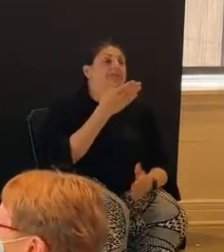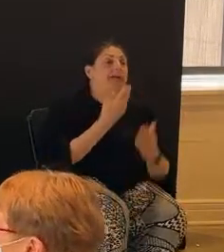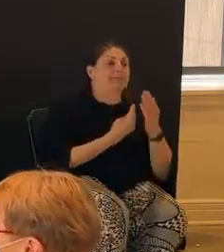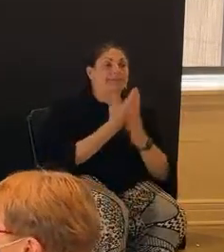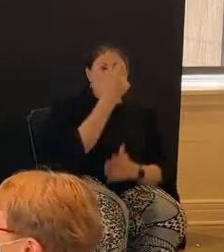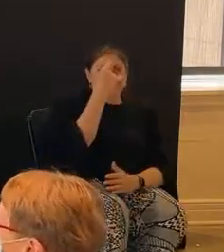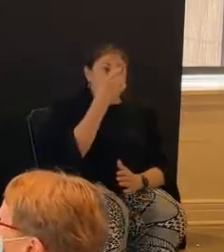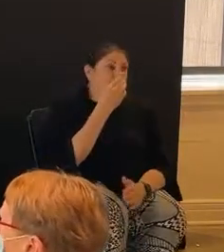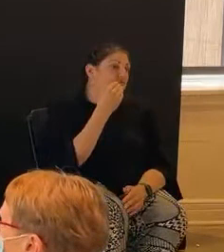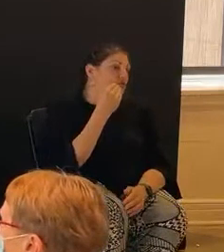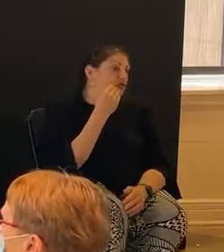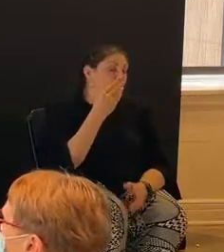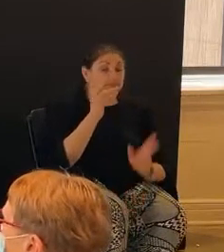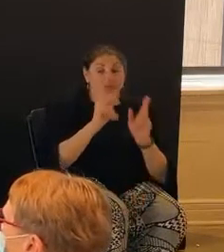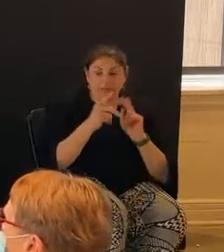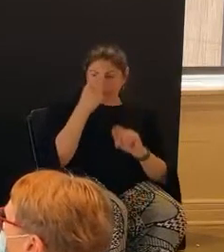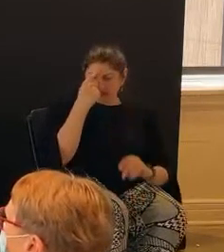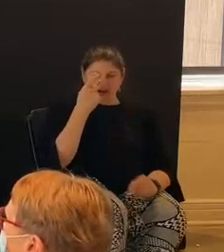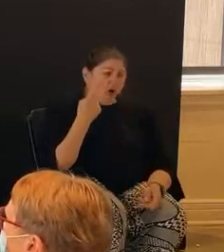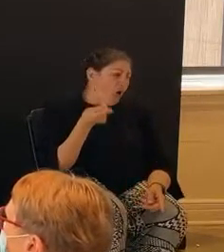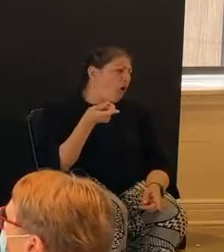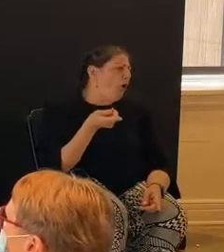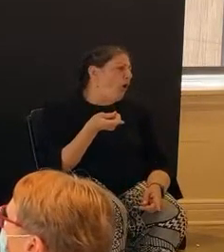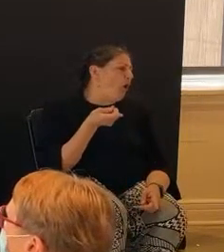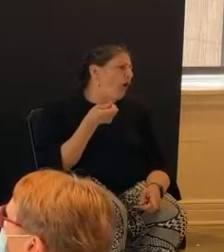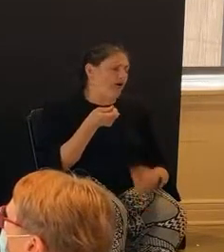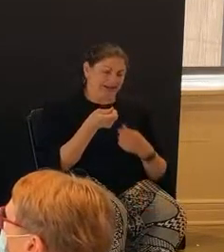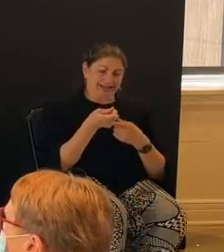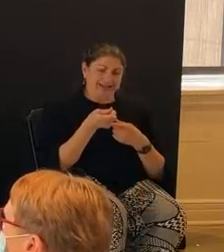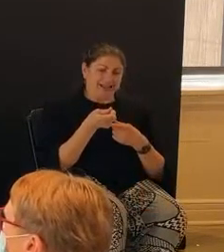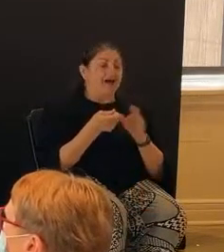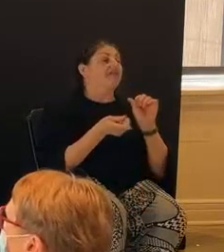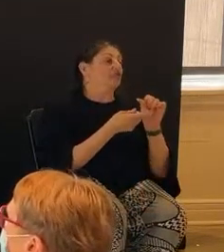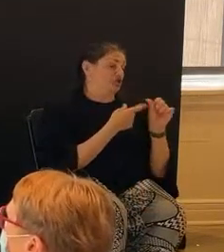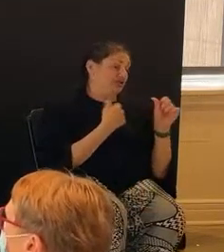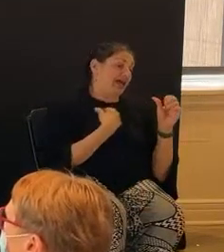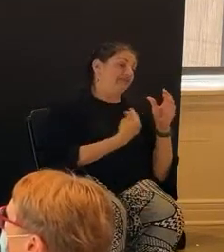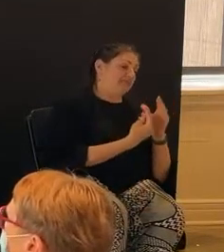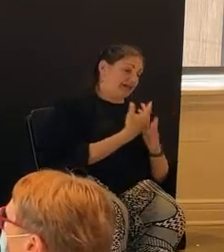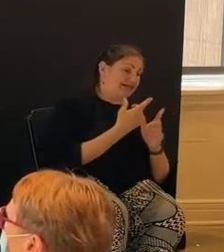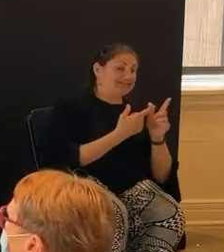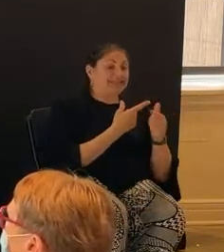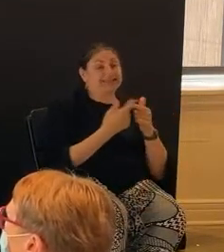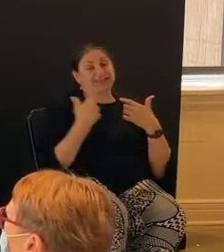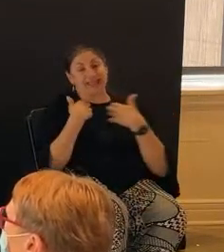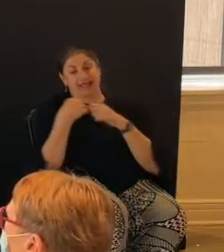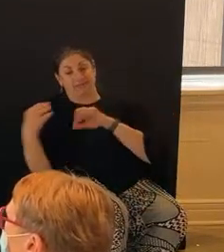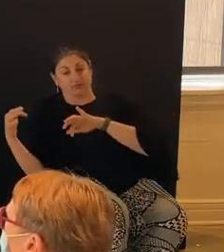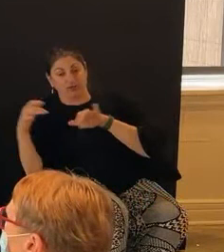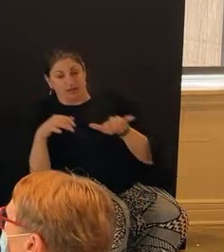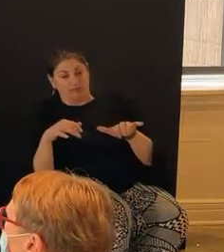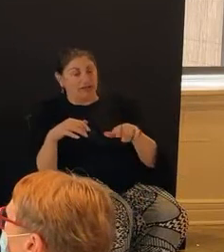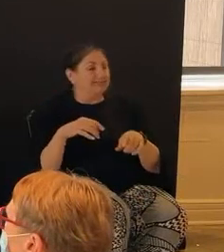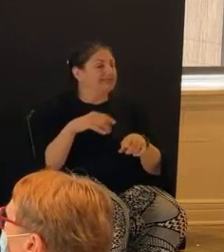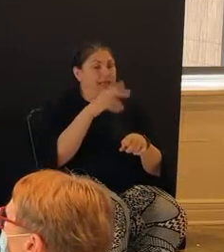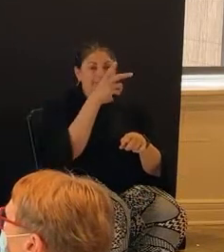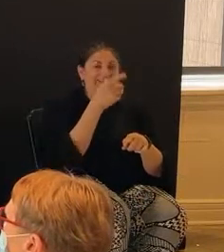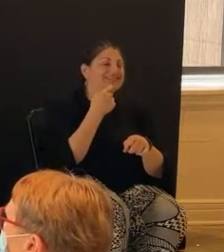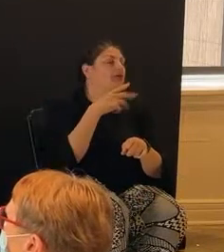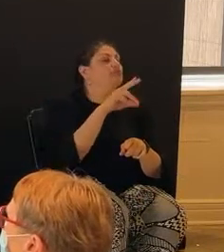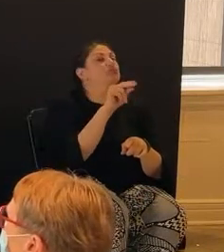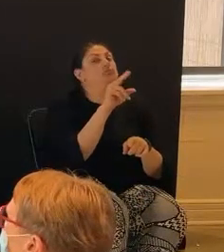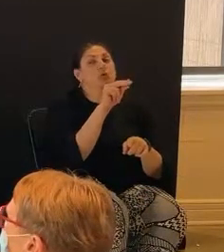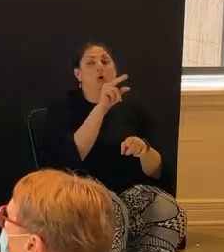everybody thought the way that an ecological community assembles itself is first you get plants and then you get animals, but the beetles showed that you could also just get